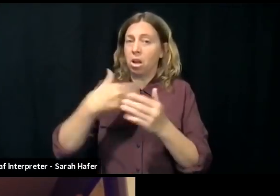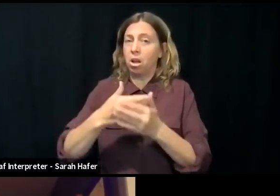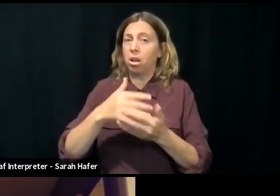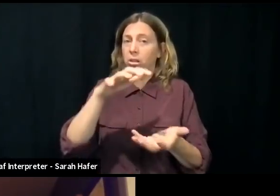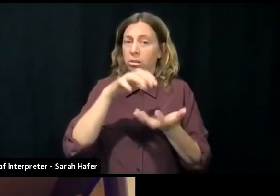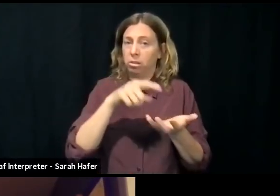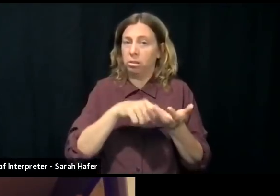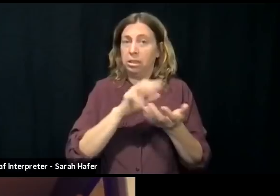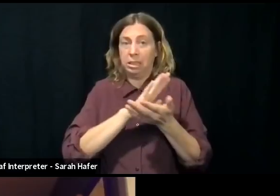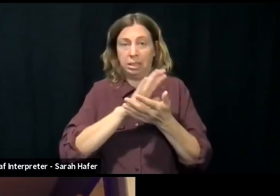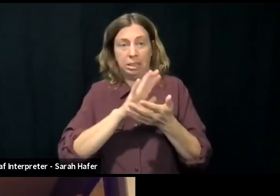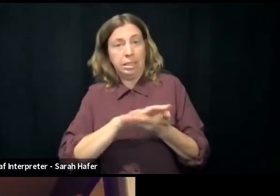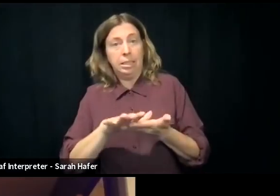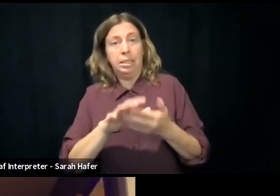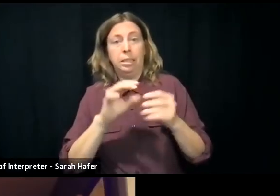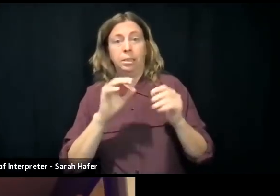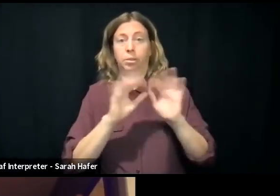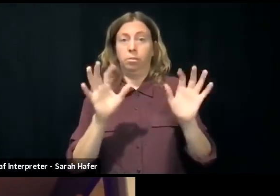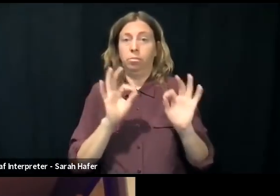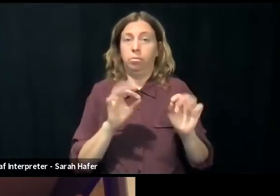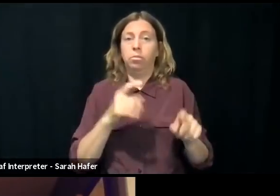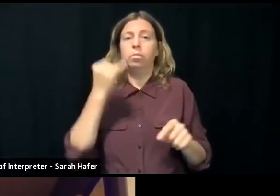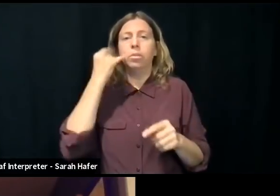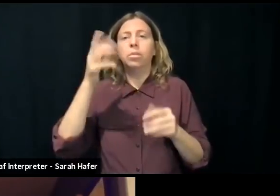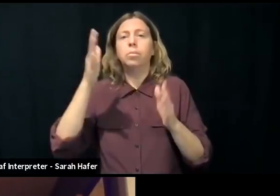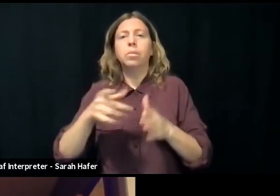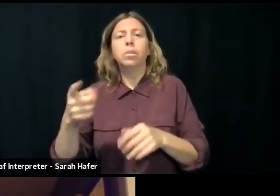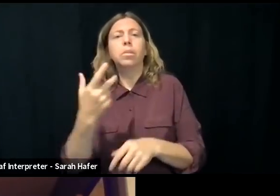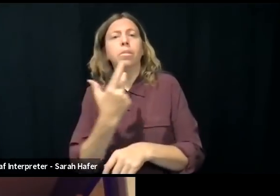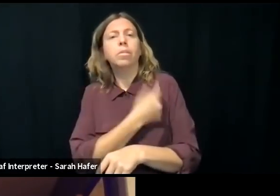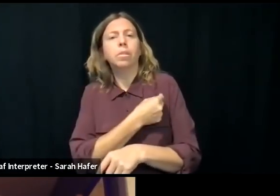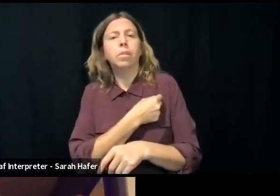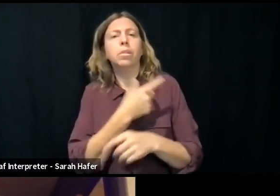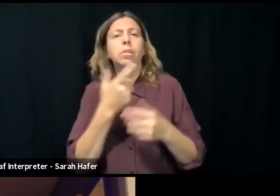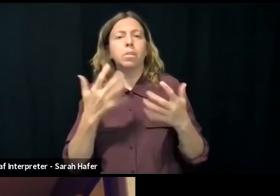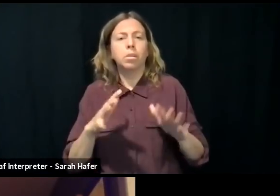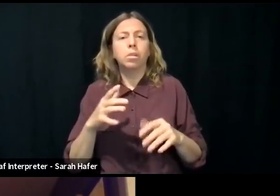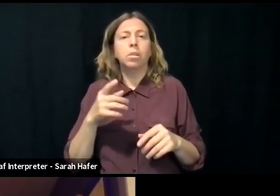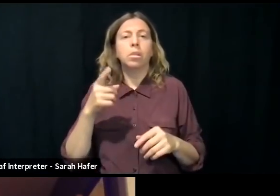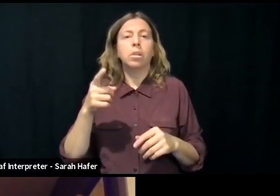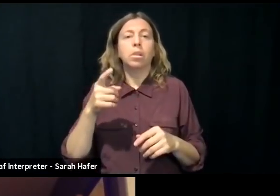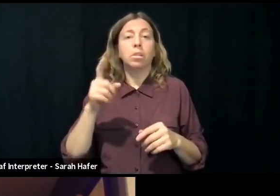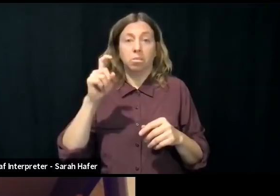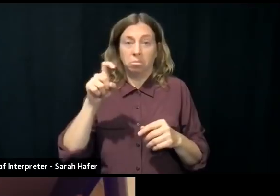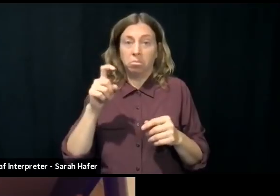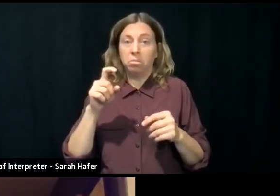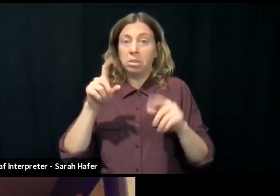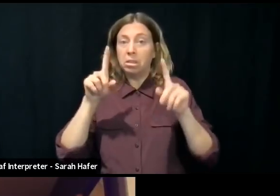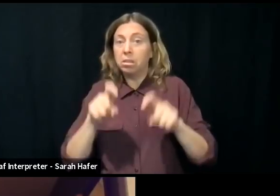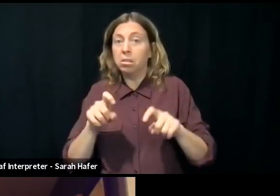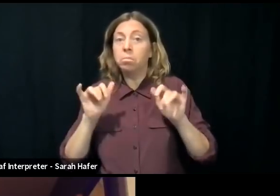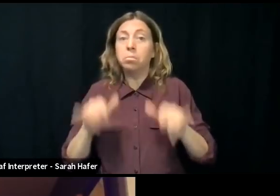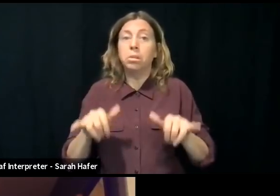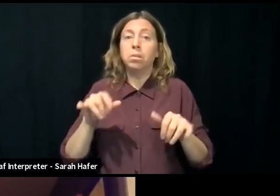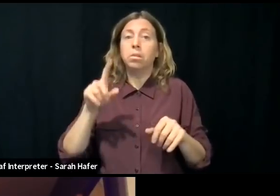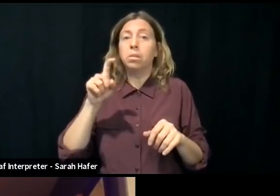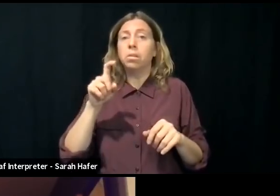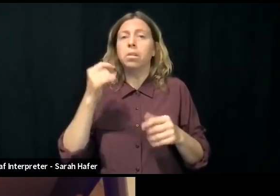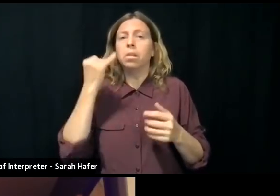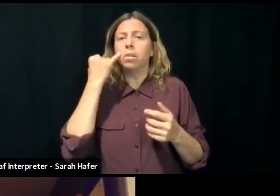continue getting tested if they come down with respiratory symptoms? Or is it possible that mild breakthrough cases are not being logged because folks assume they're